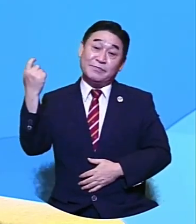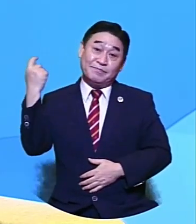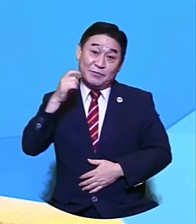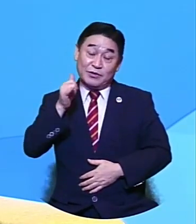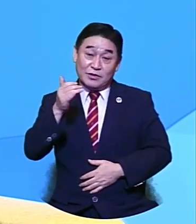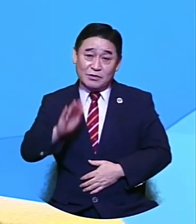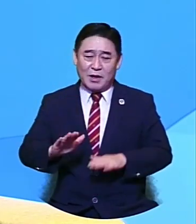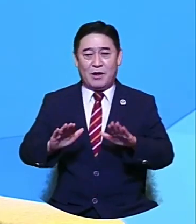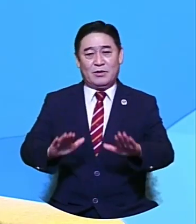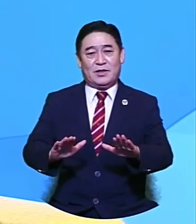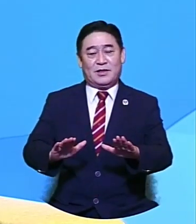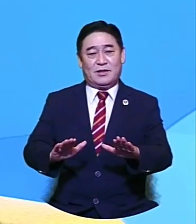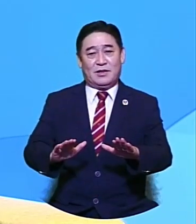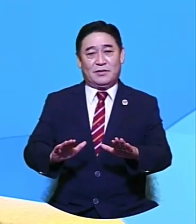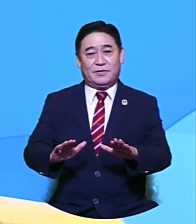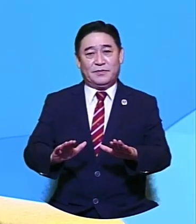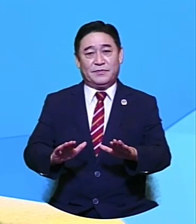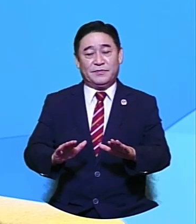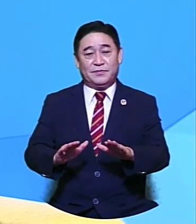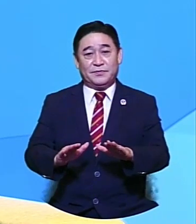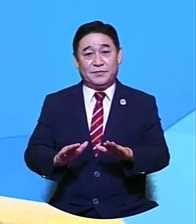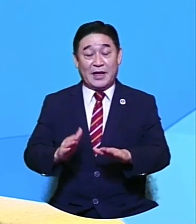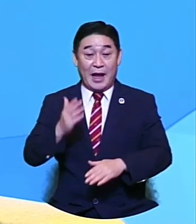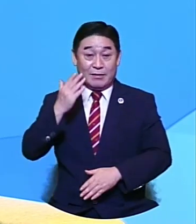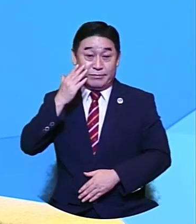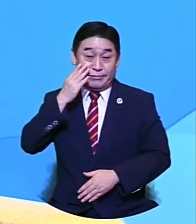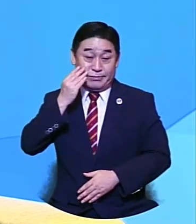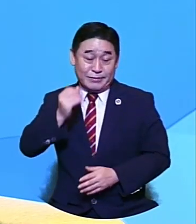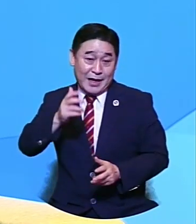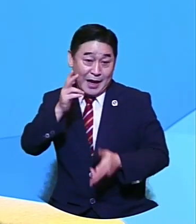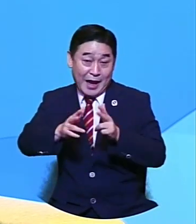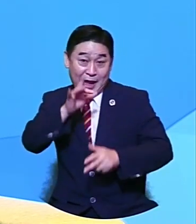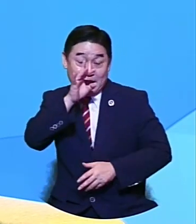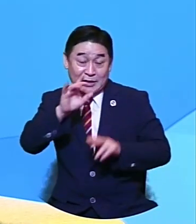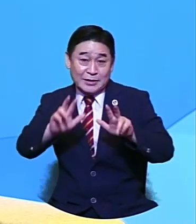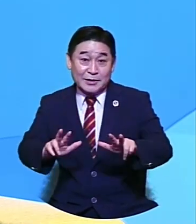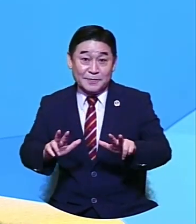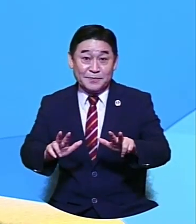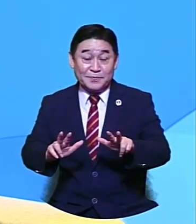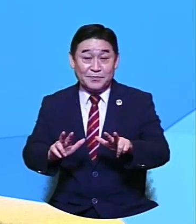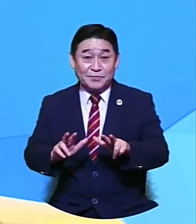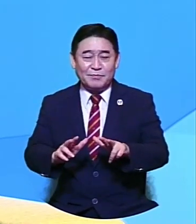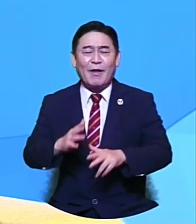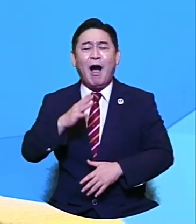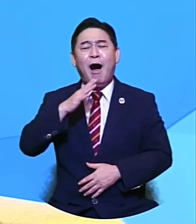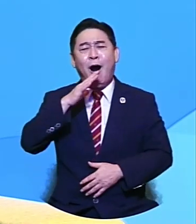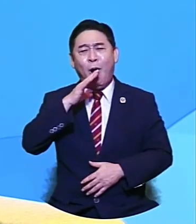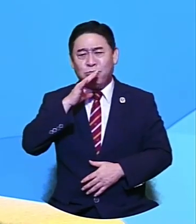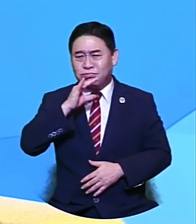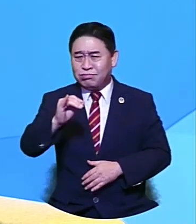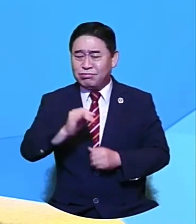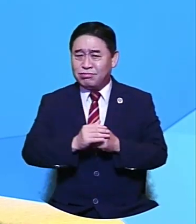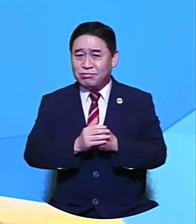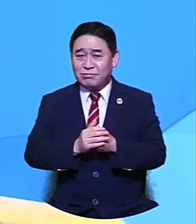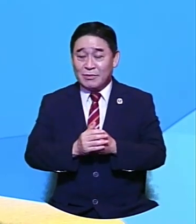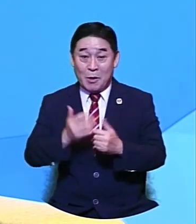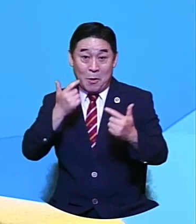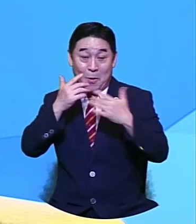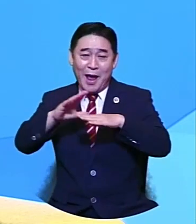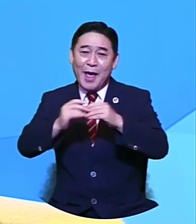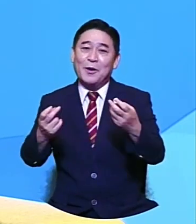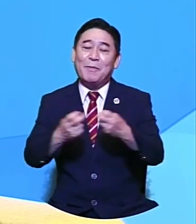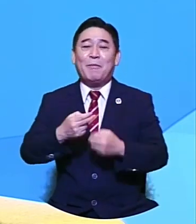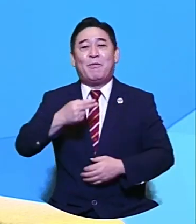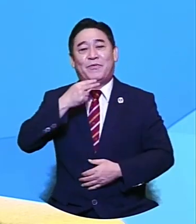bullet and no universal solution at this moment. So the government and the COICA, the agency, and